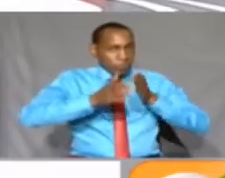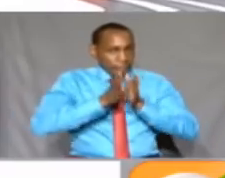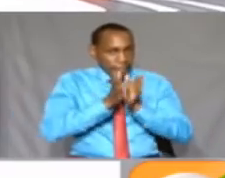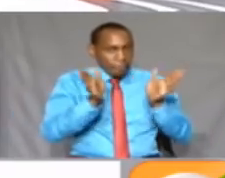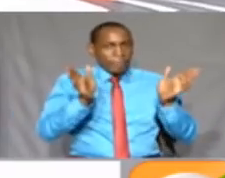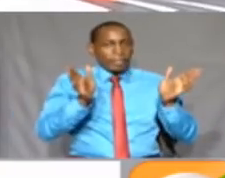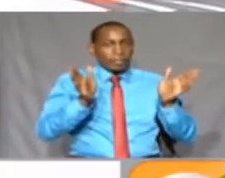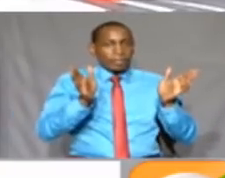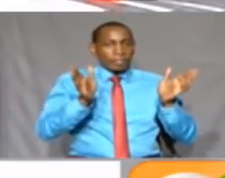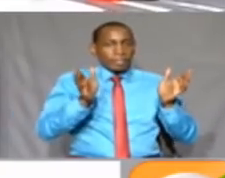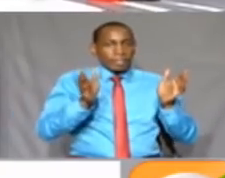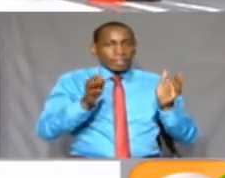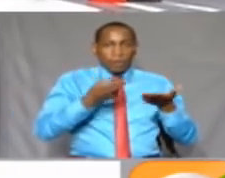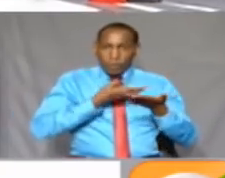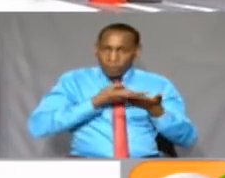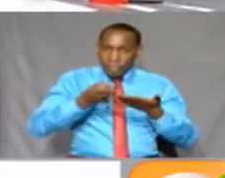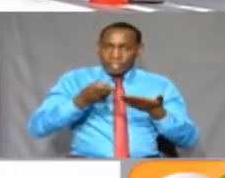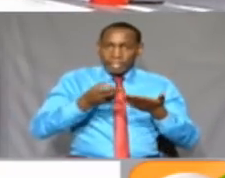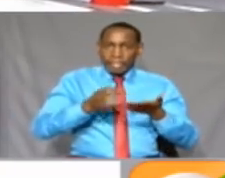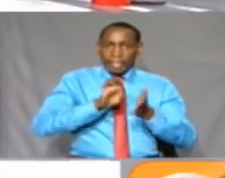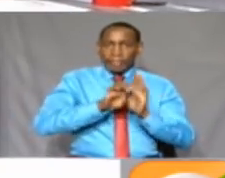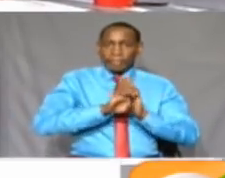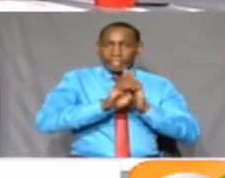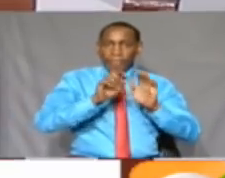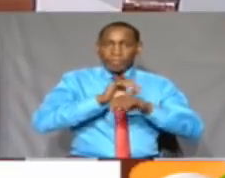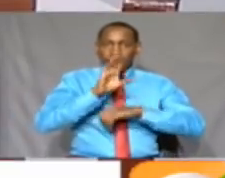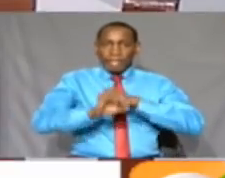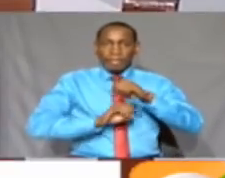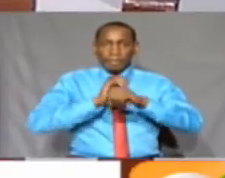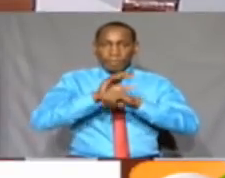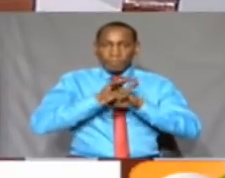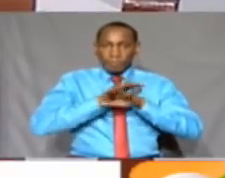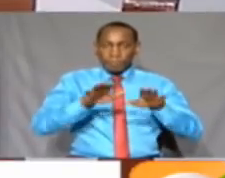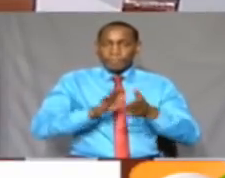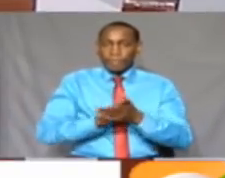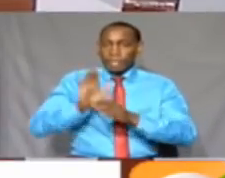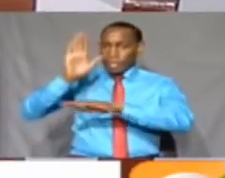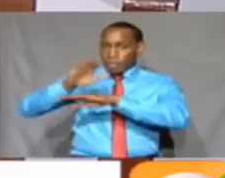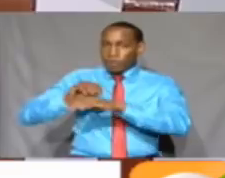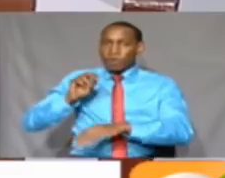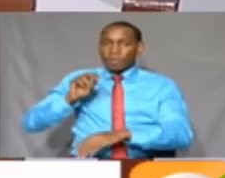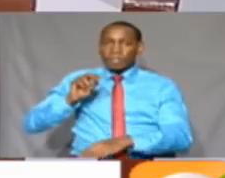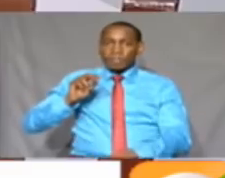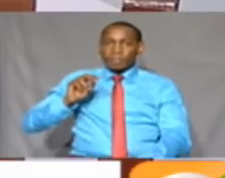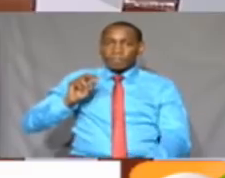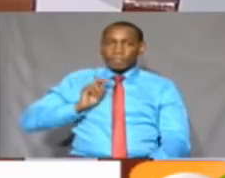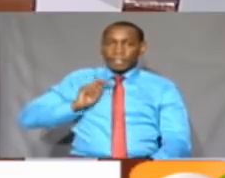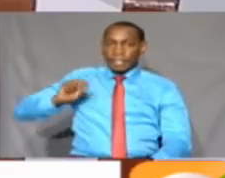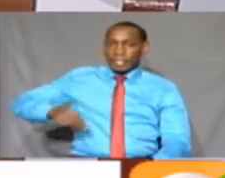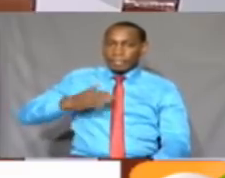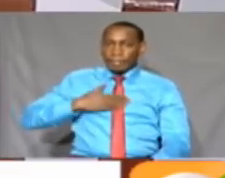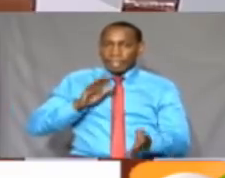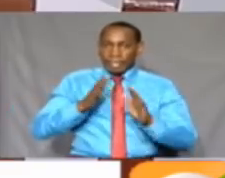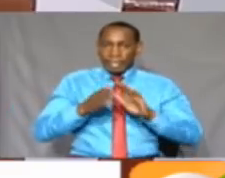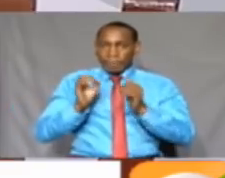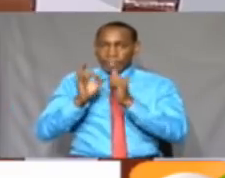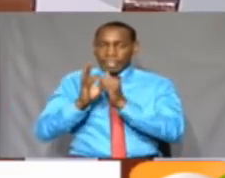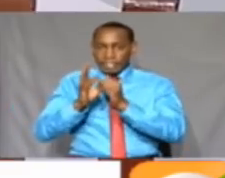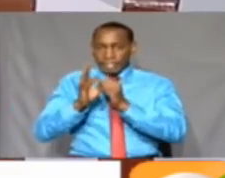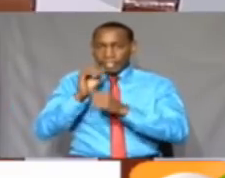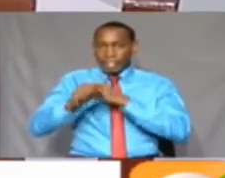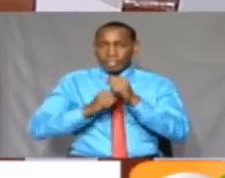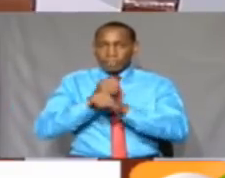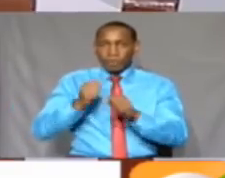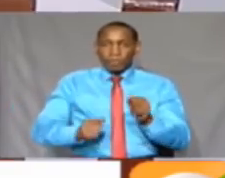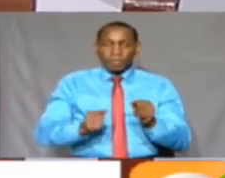your kids. Like, for instance, when this thing came out, I called my niece Tawana. Mm. Tawana is around, yeah, 13. Yeah. And